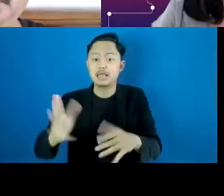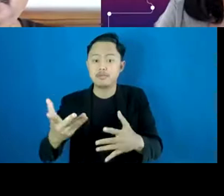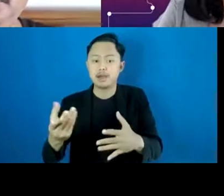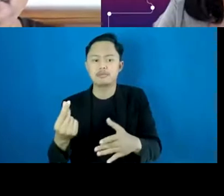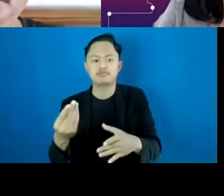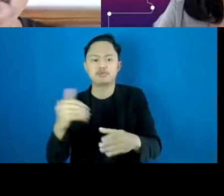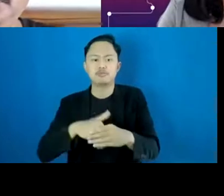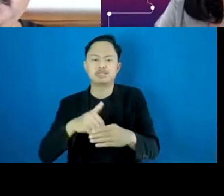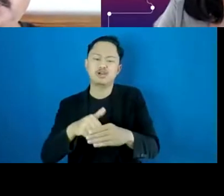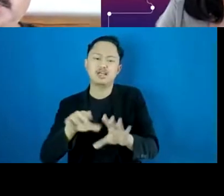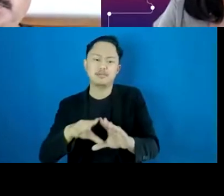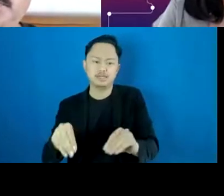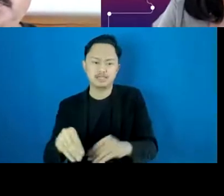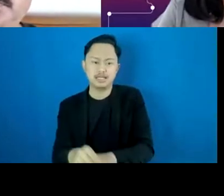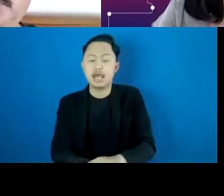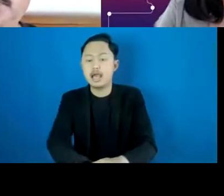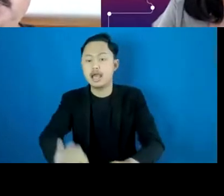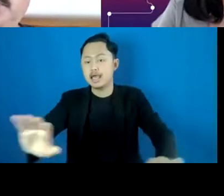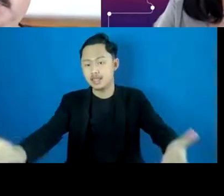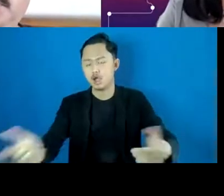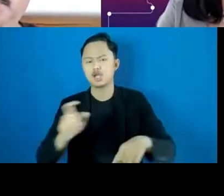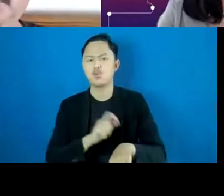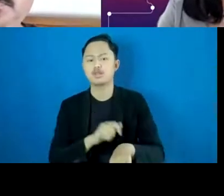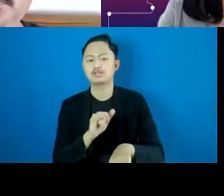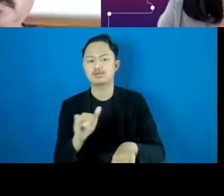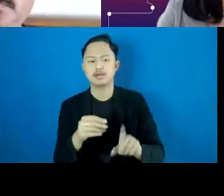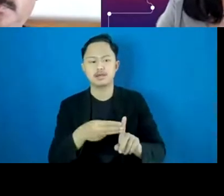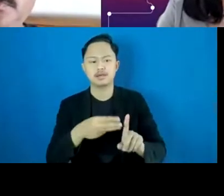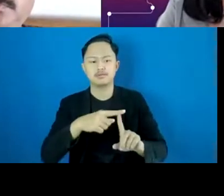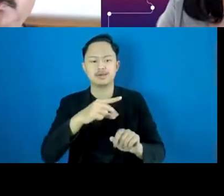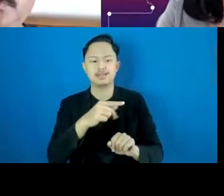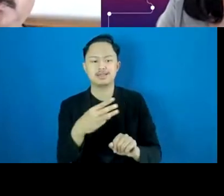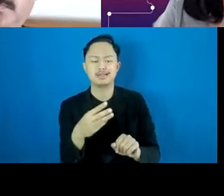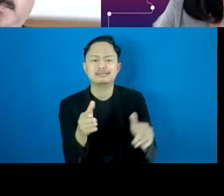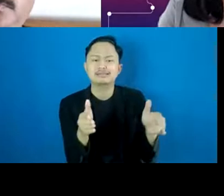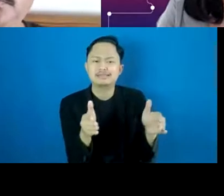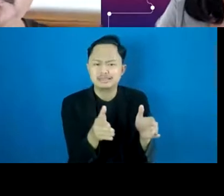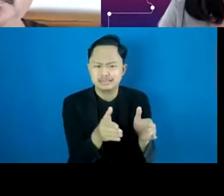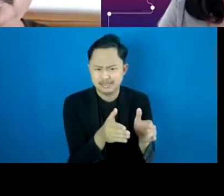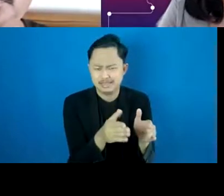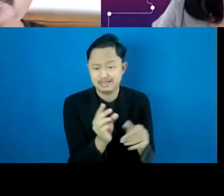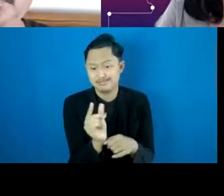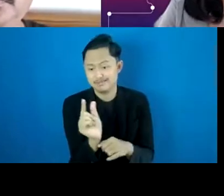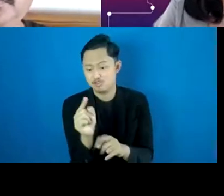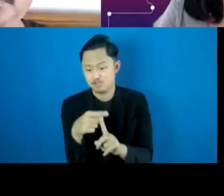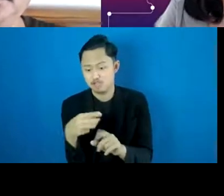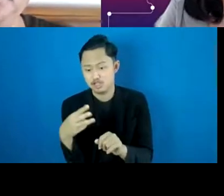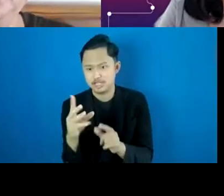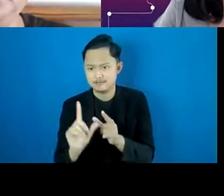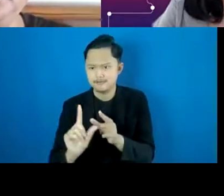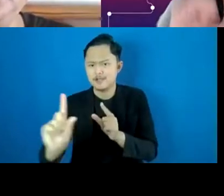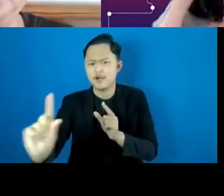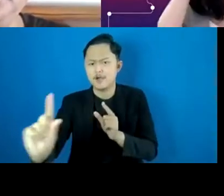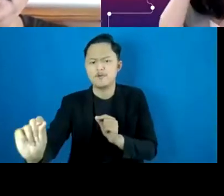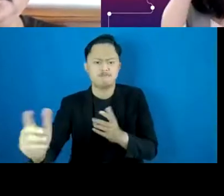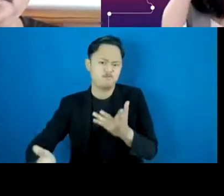small a battery doesn't enable some of the routes which may have high ridership. So we have to find a